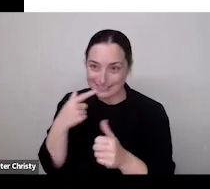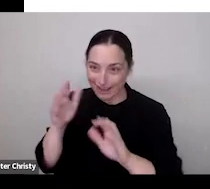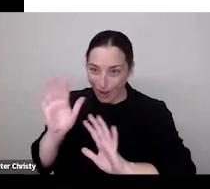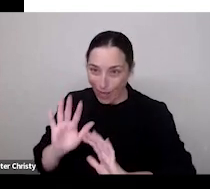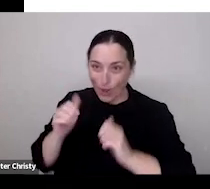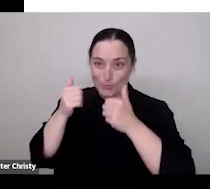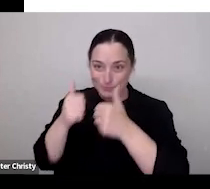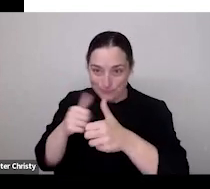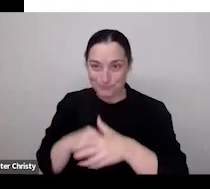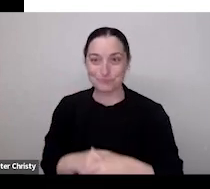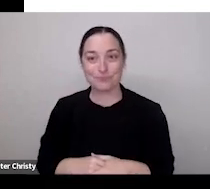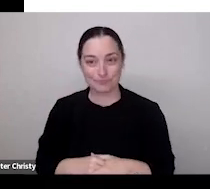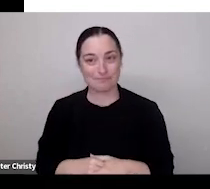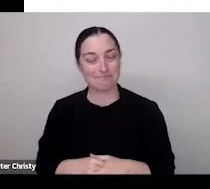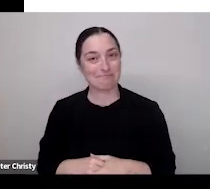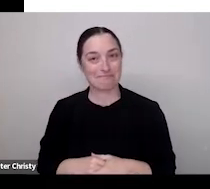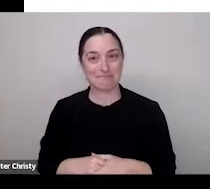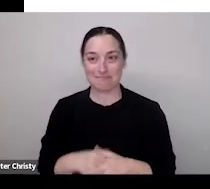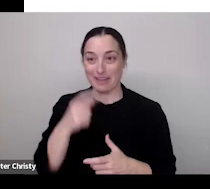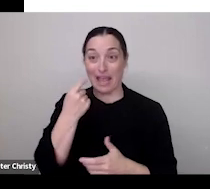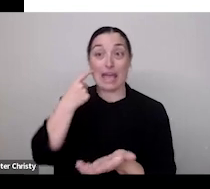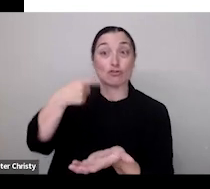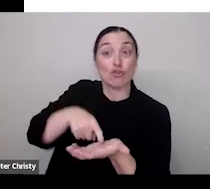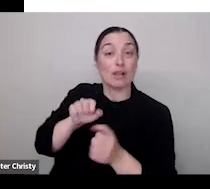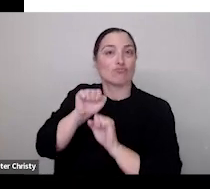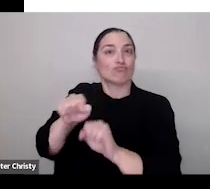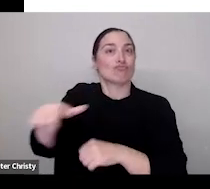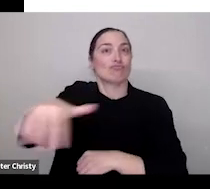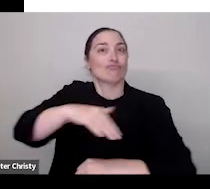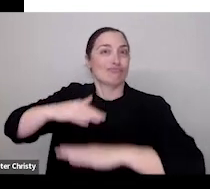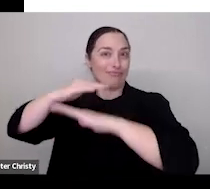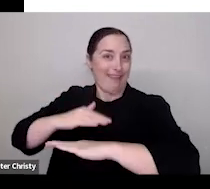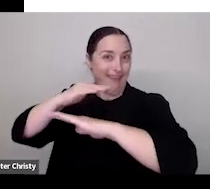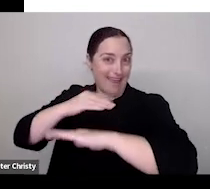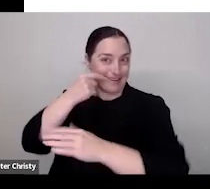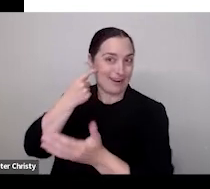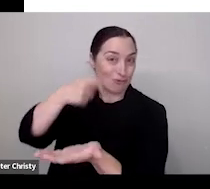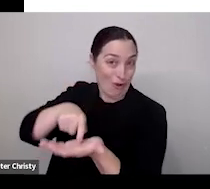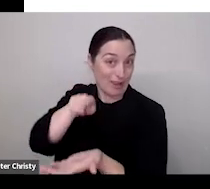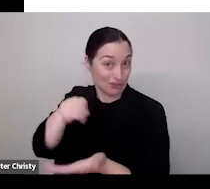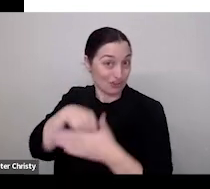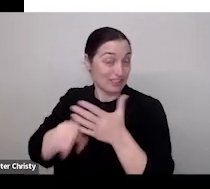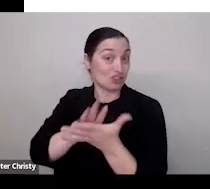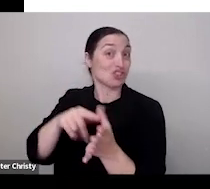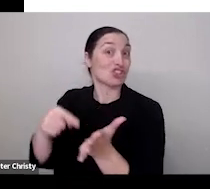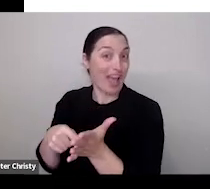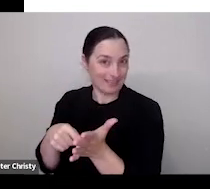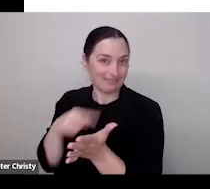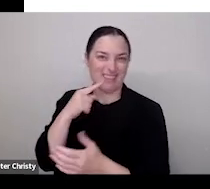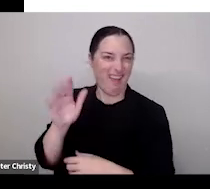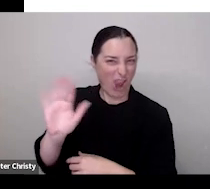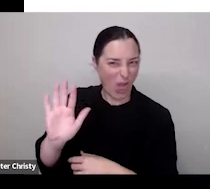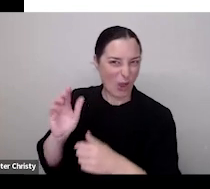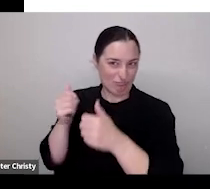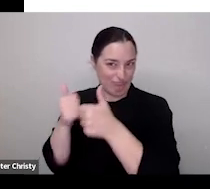other. Feel free to acknowledge the Indigenous custodians of the land where you are from. And just say hello